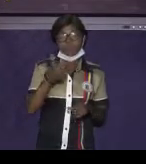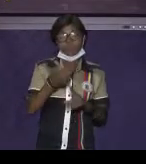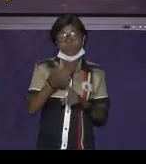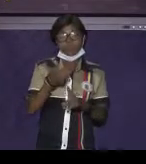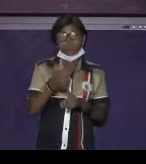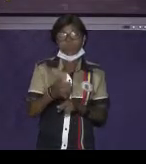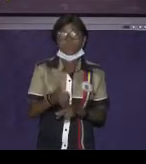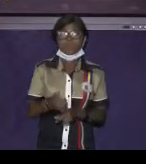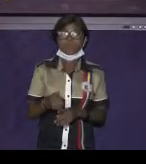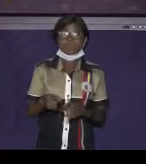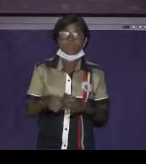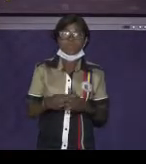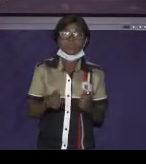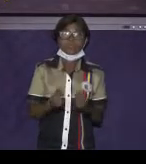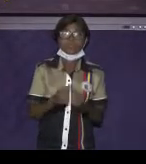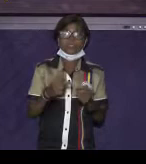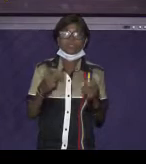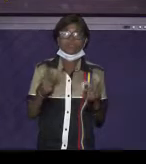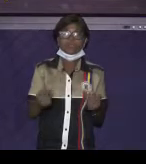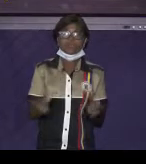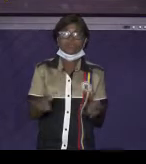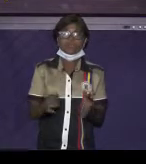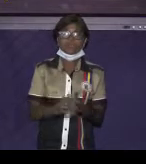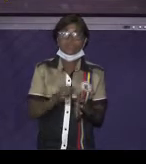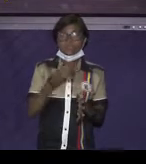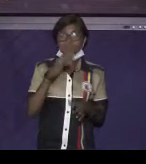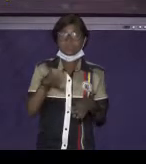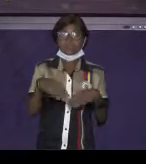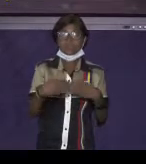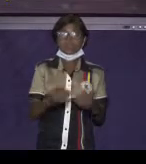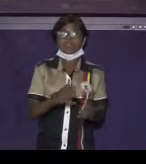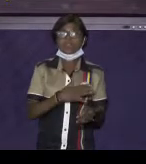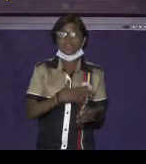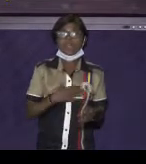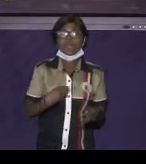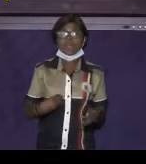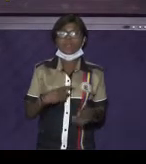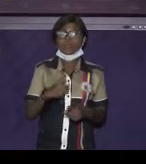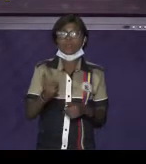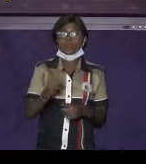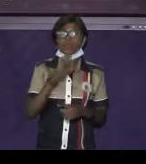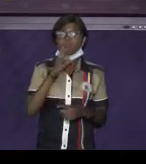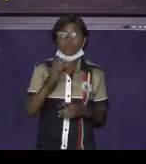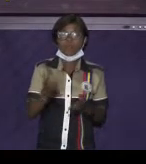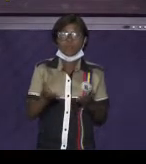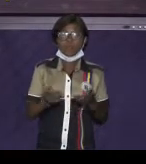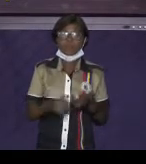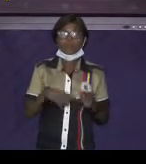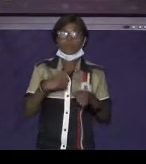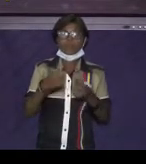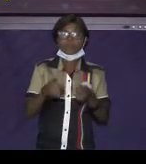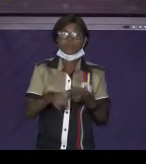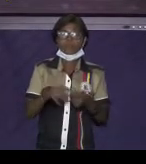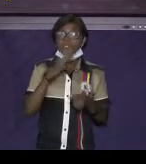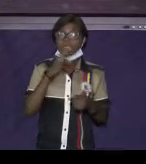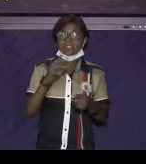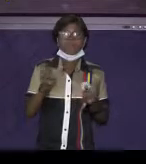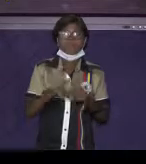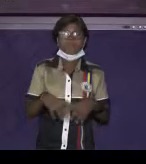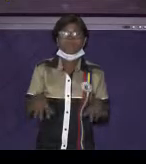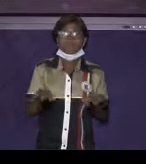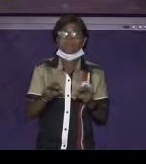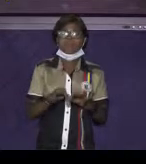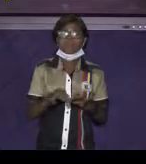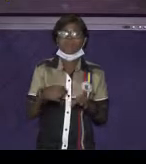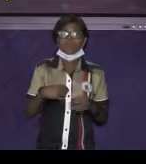yours. Start with the speed that is given, and where you want to go to is important. We have